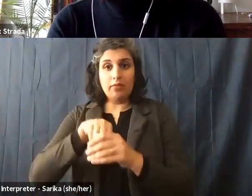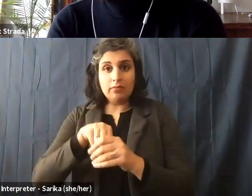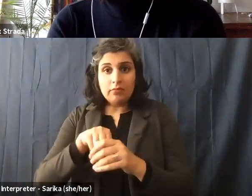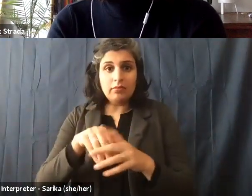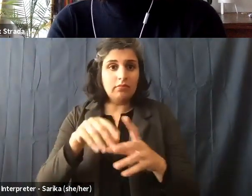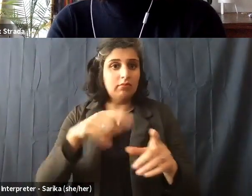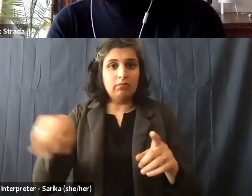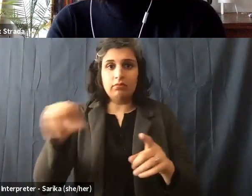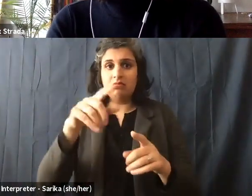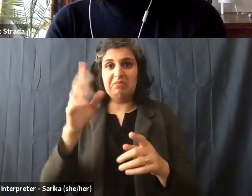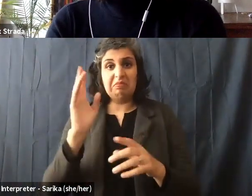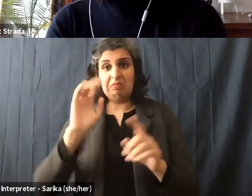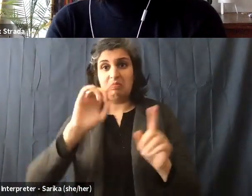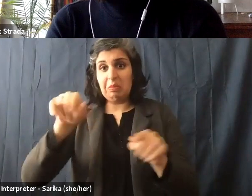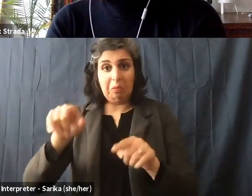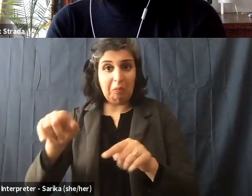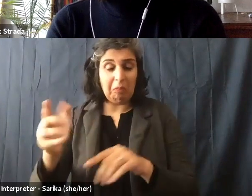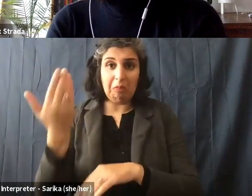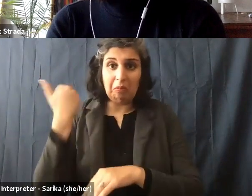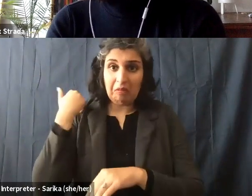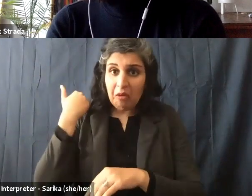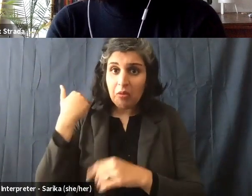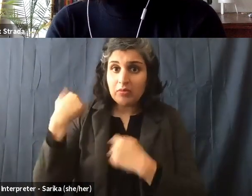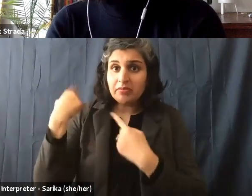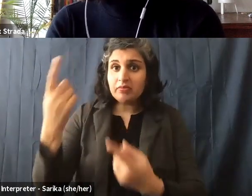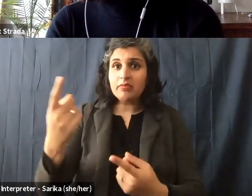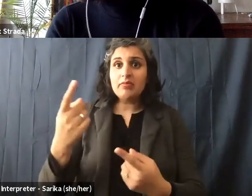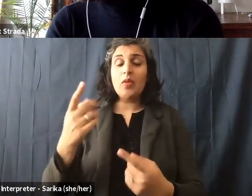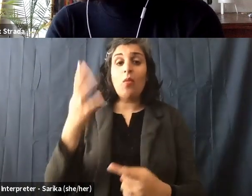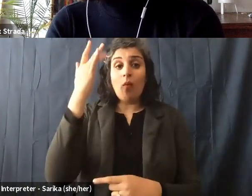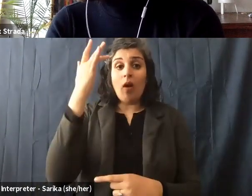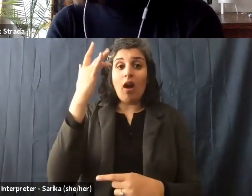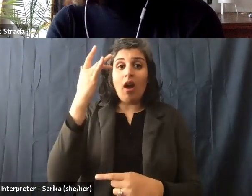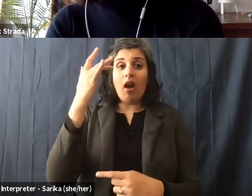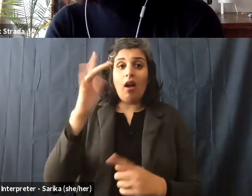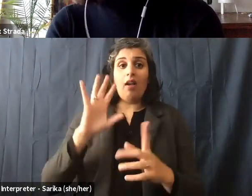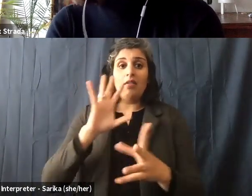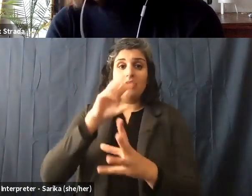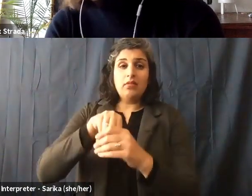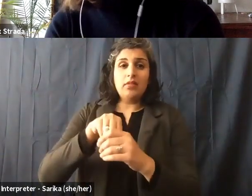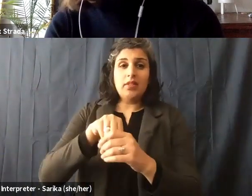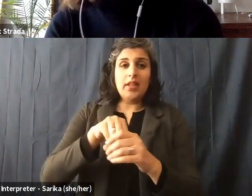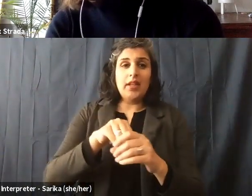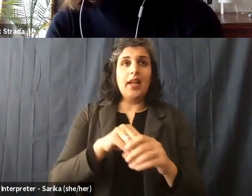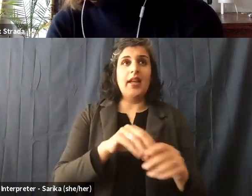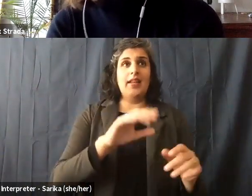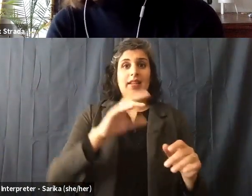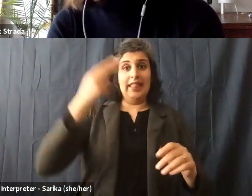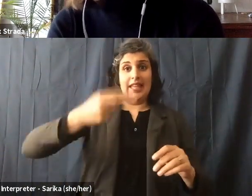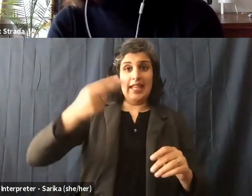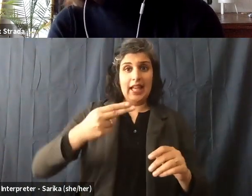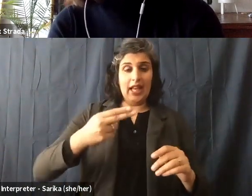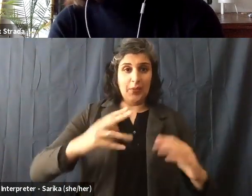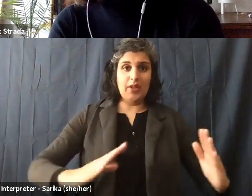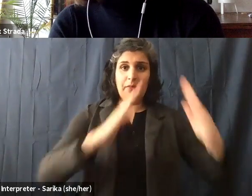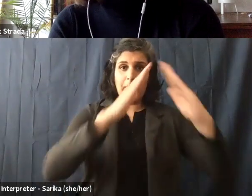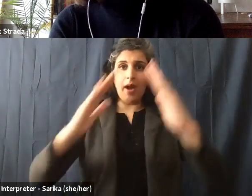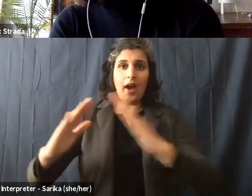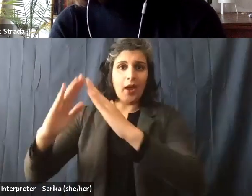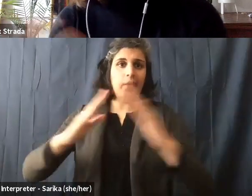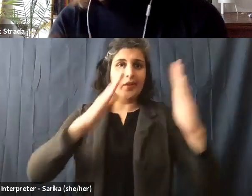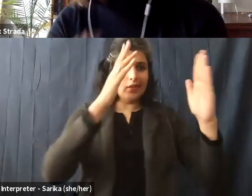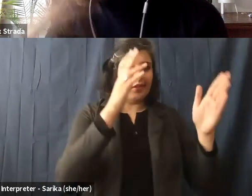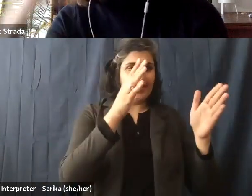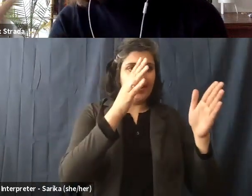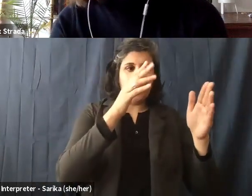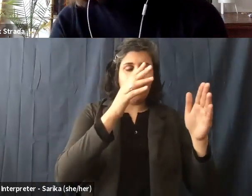in the past, because it really speaks to the gaps in monumental history as it relates to